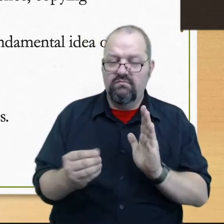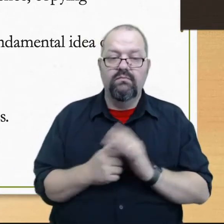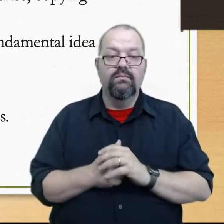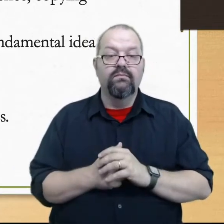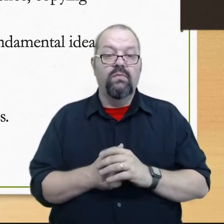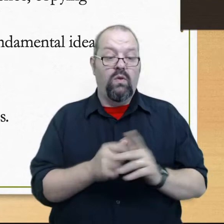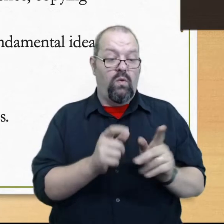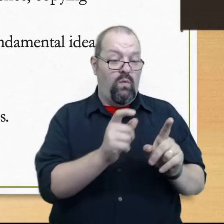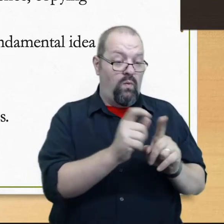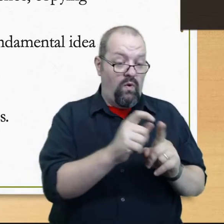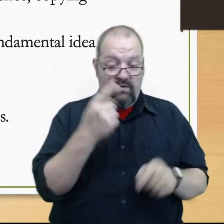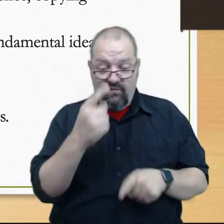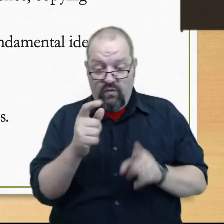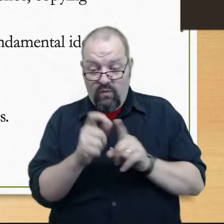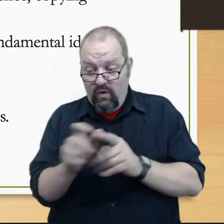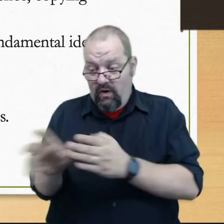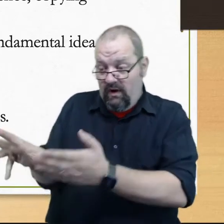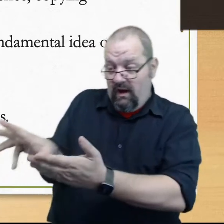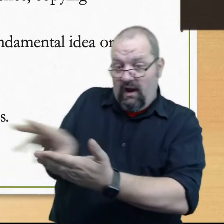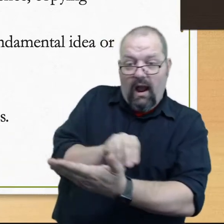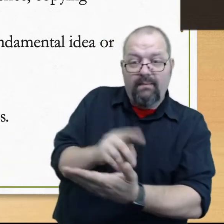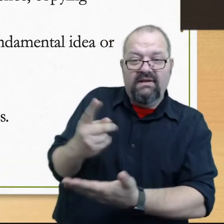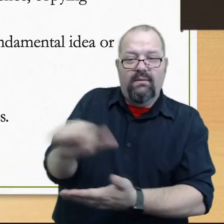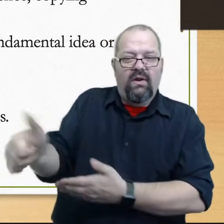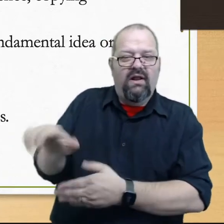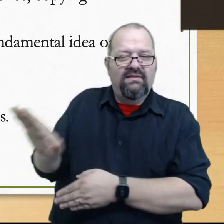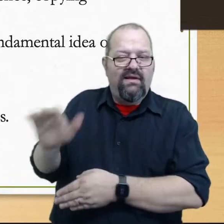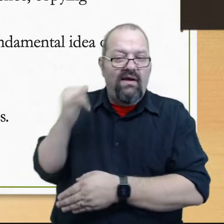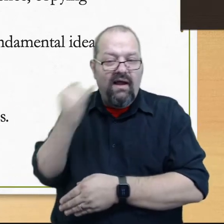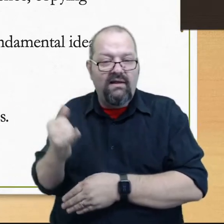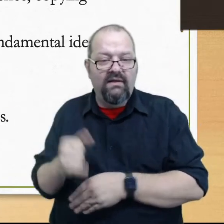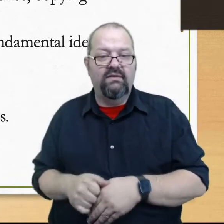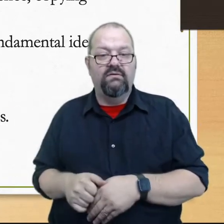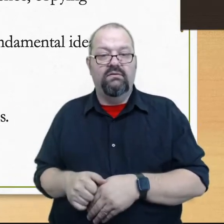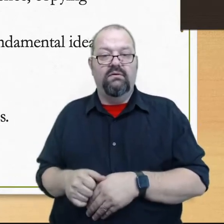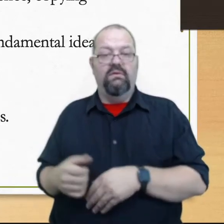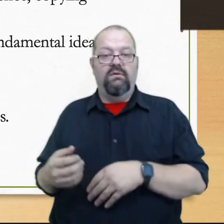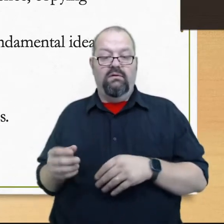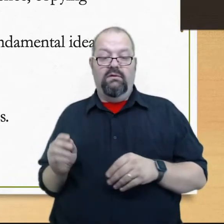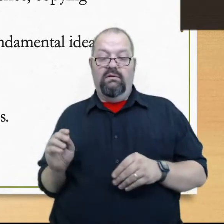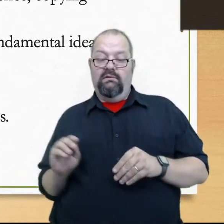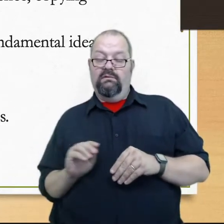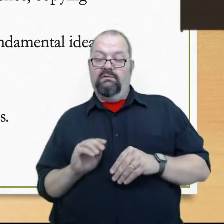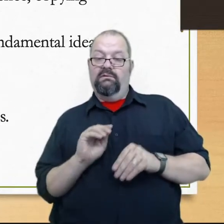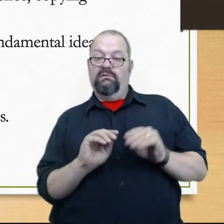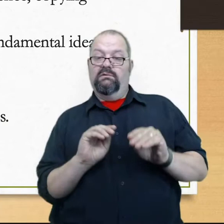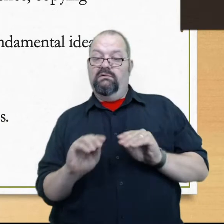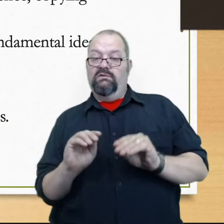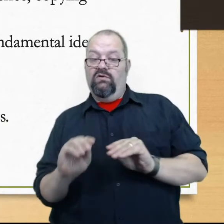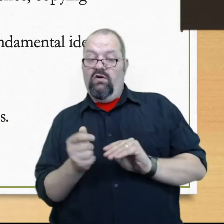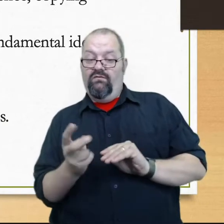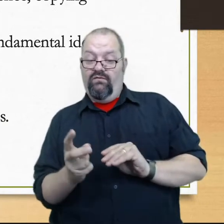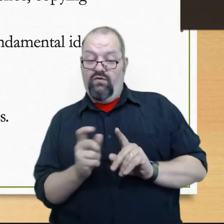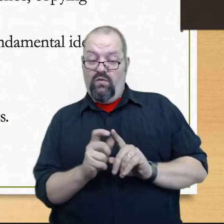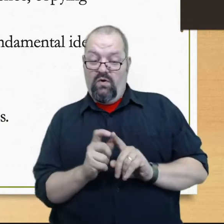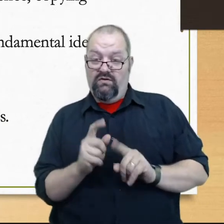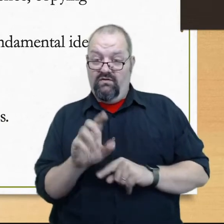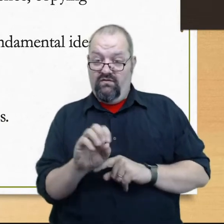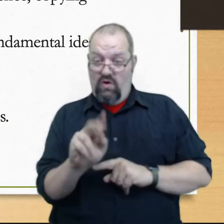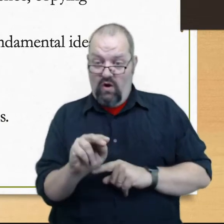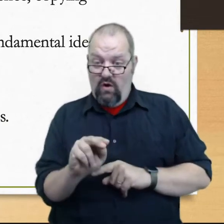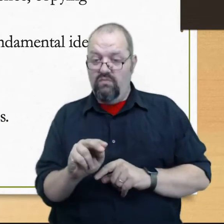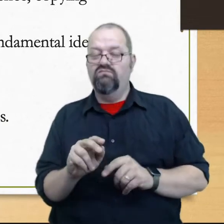word-for-word copying of another person's ideas or words, interspersing one's own words within a document while, in essence, copying another's